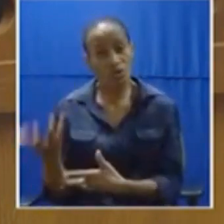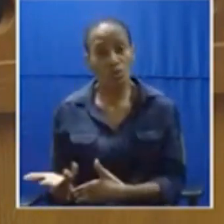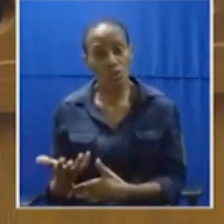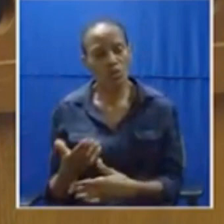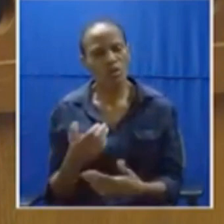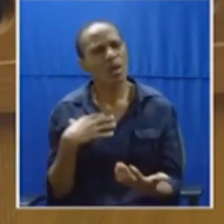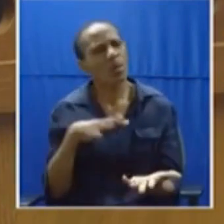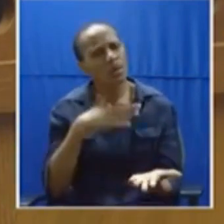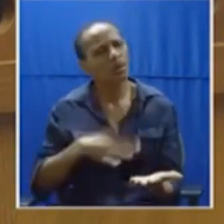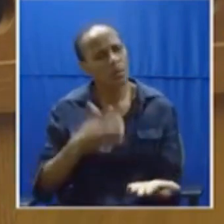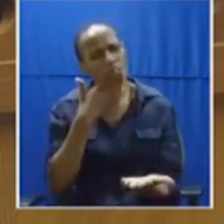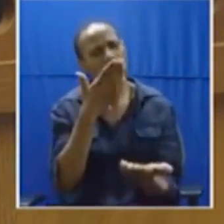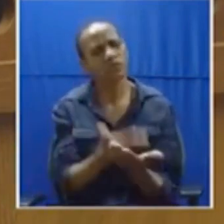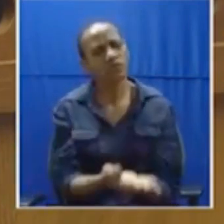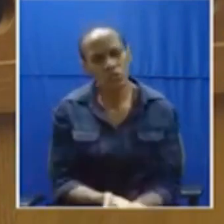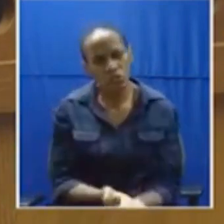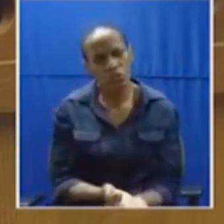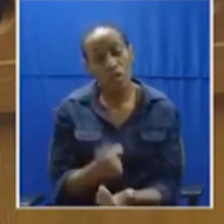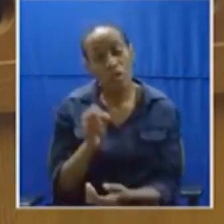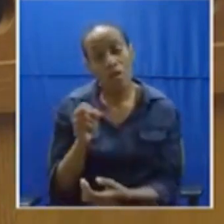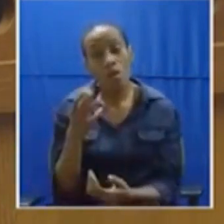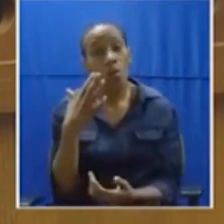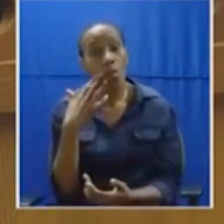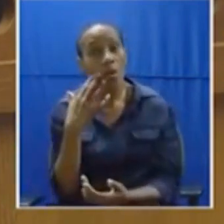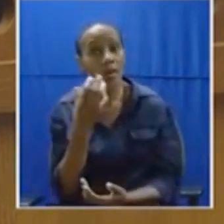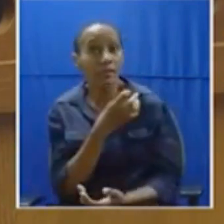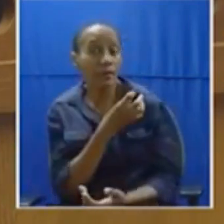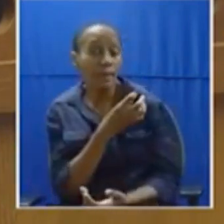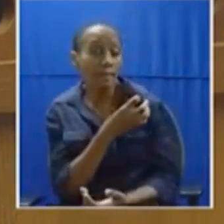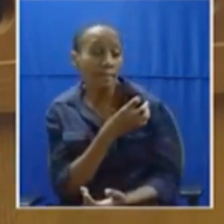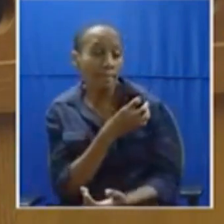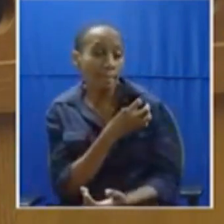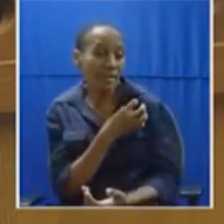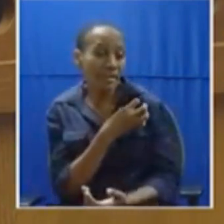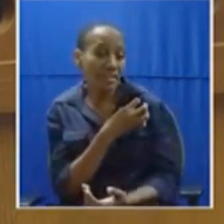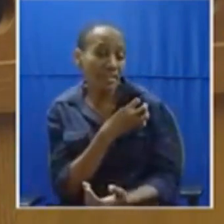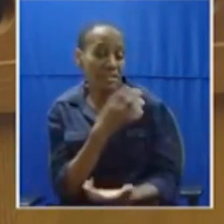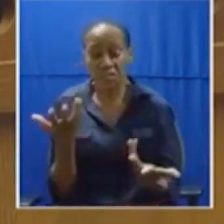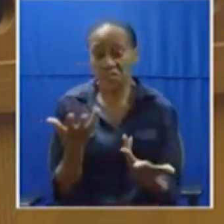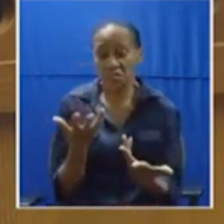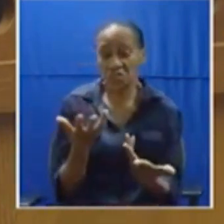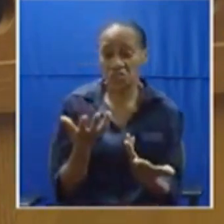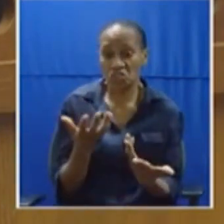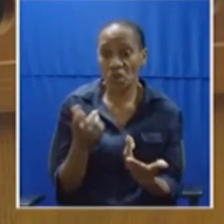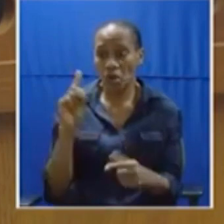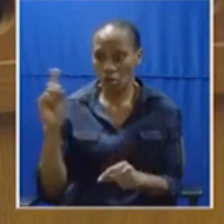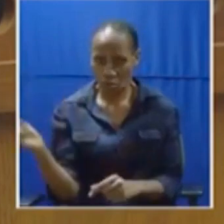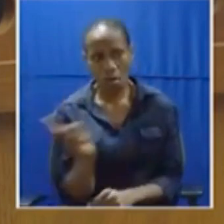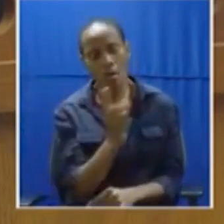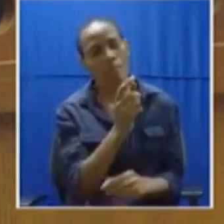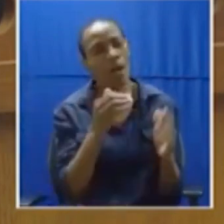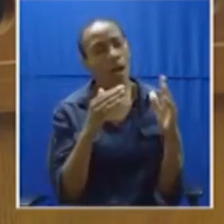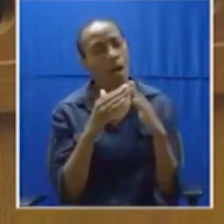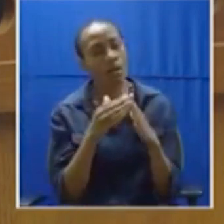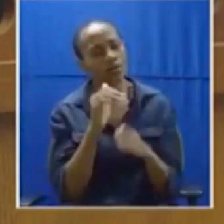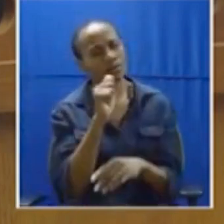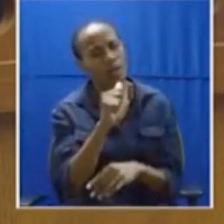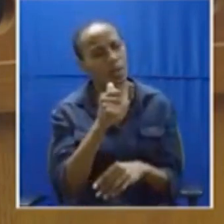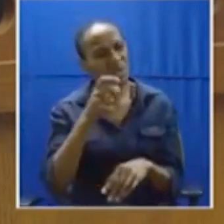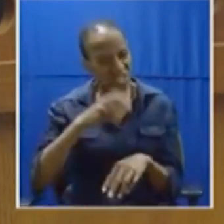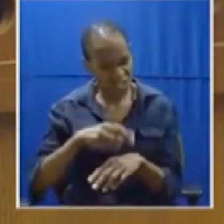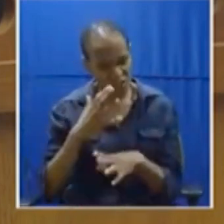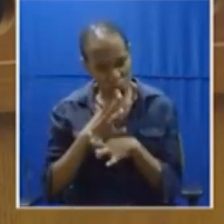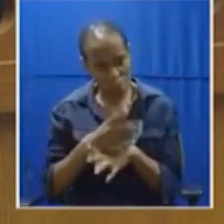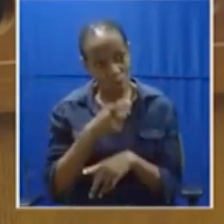certain ministers who have a penchant for a certain brand of blended whiskey come knocking at your door seeking re-employment, you just tell them